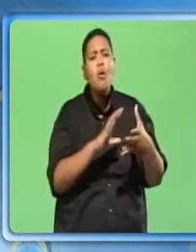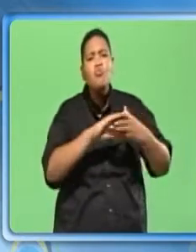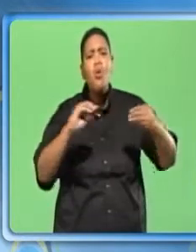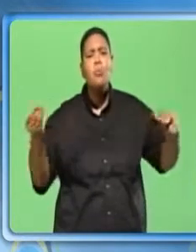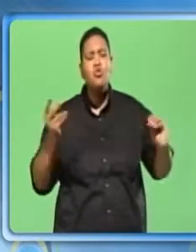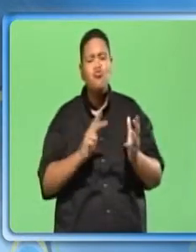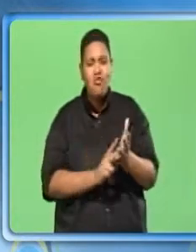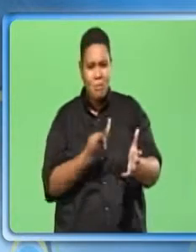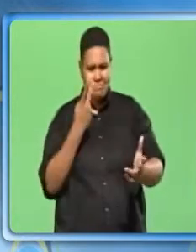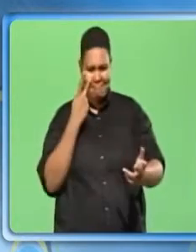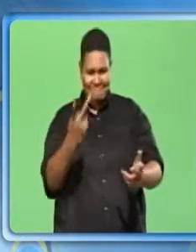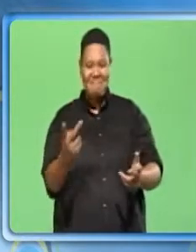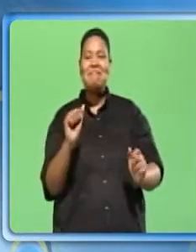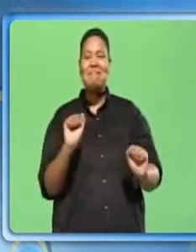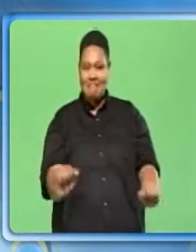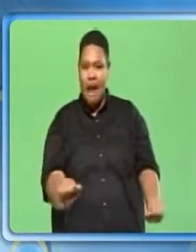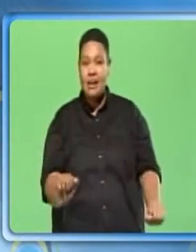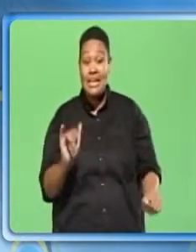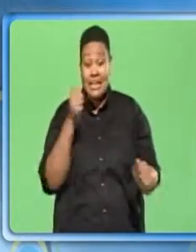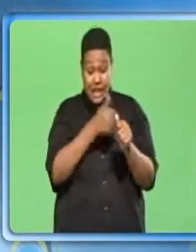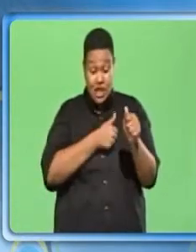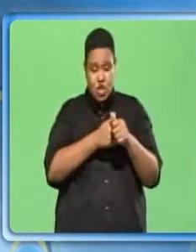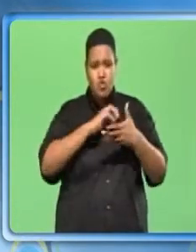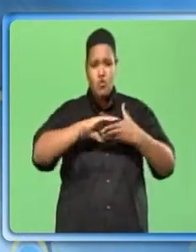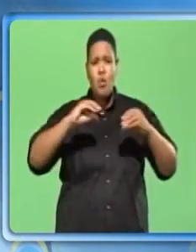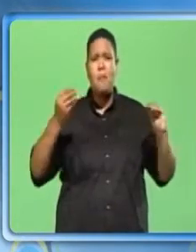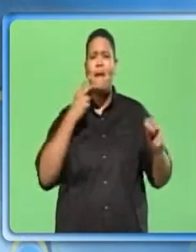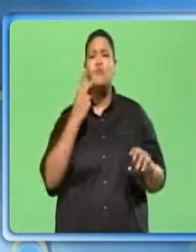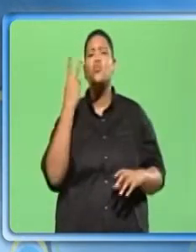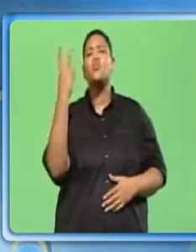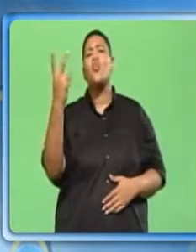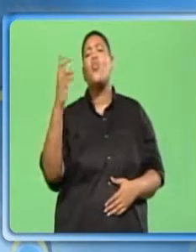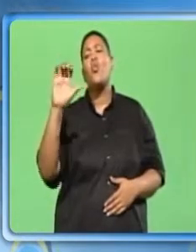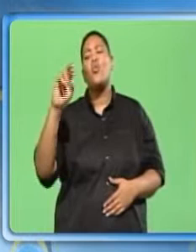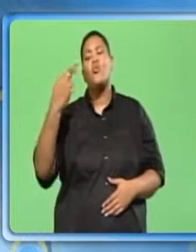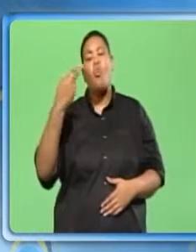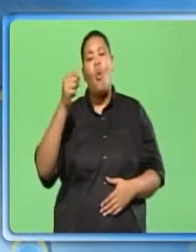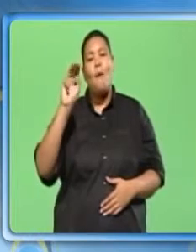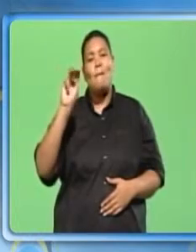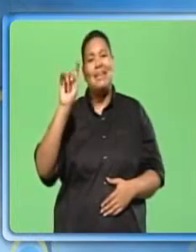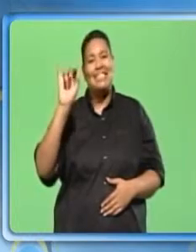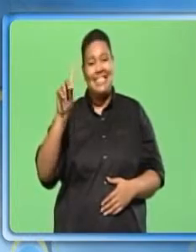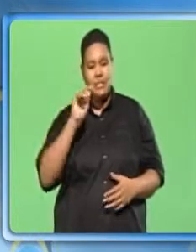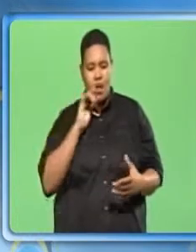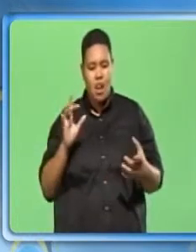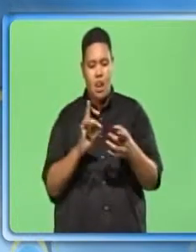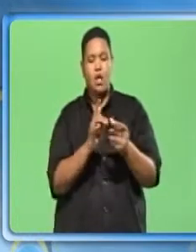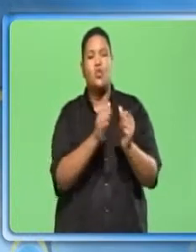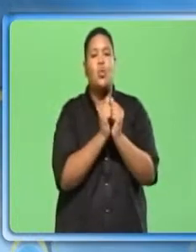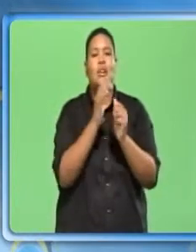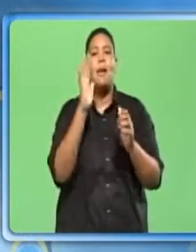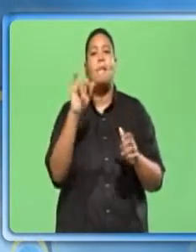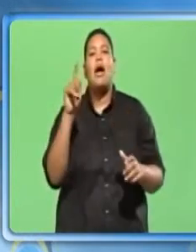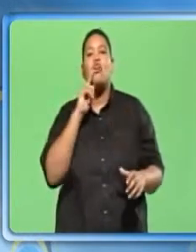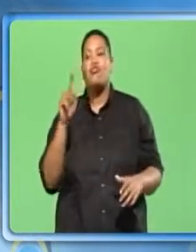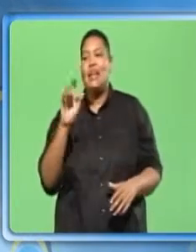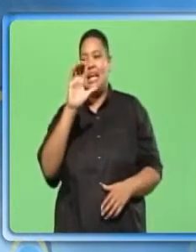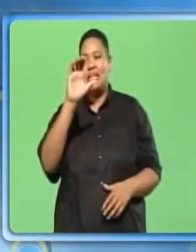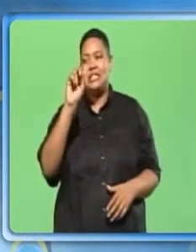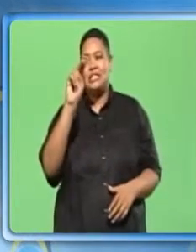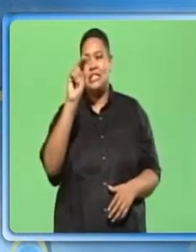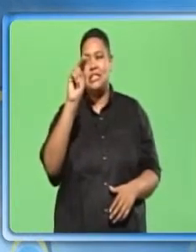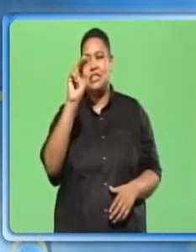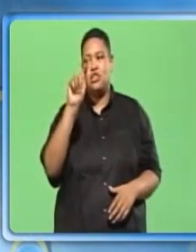visible. Each chromosome is made up of 2 chromatids, and these chromatids are held together by a centromere.